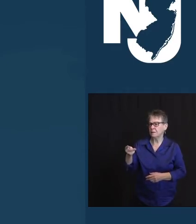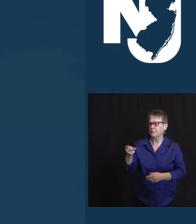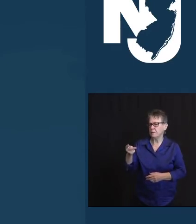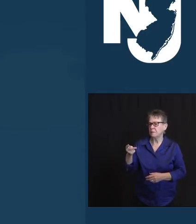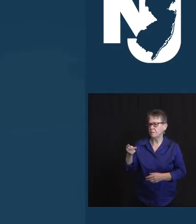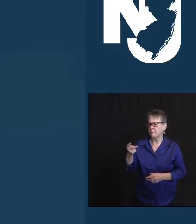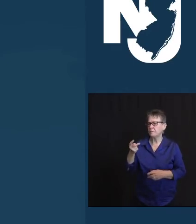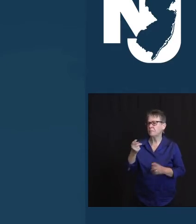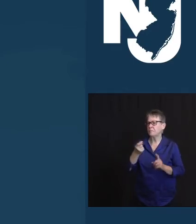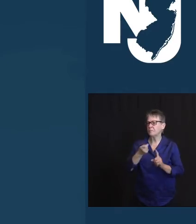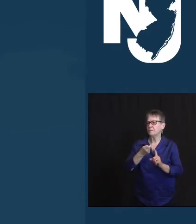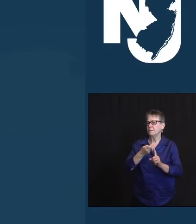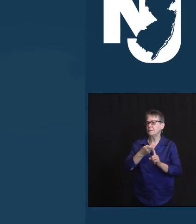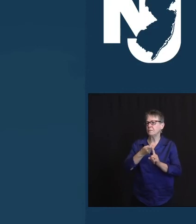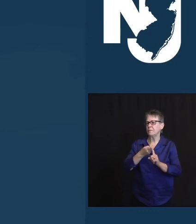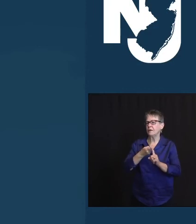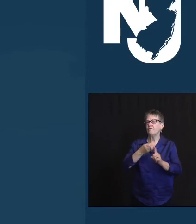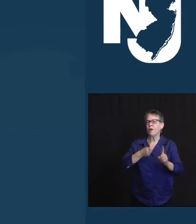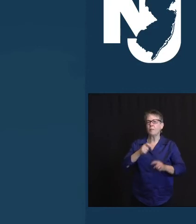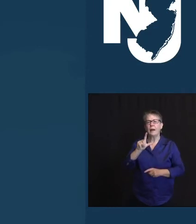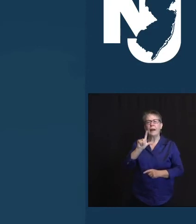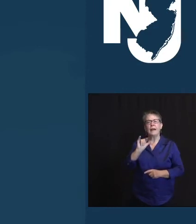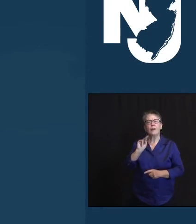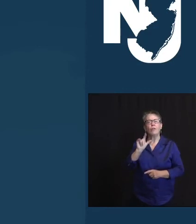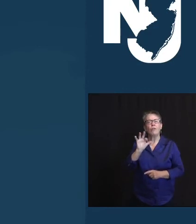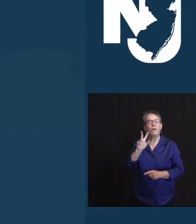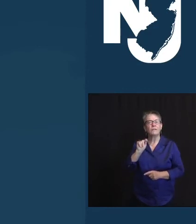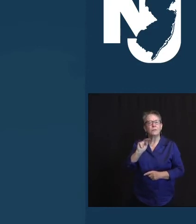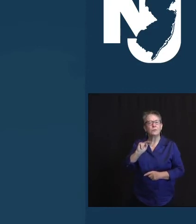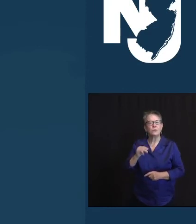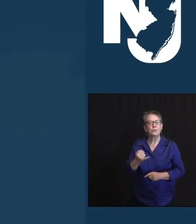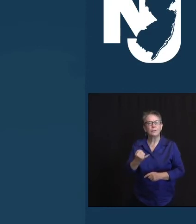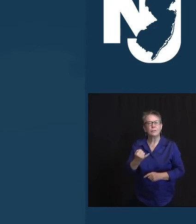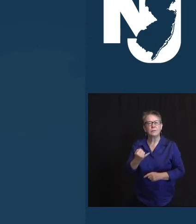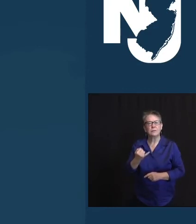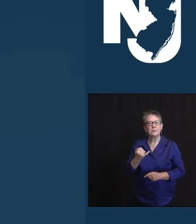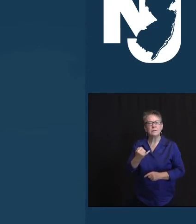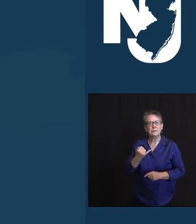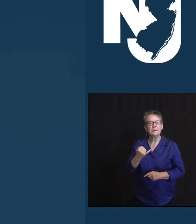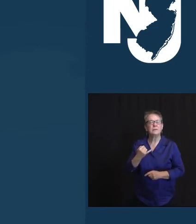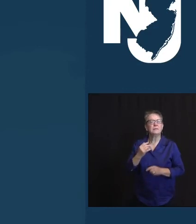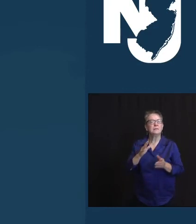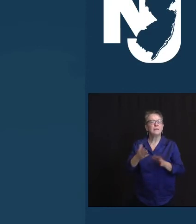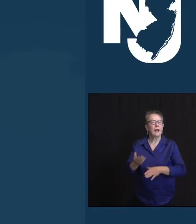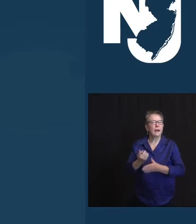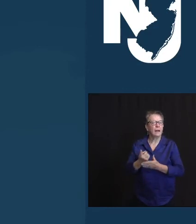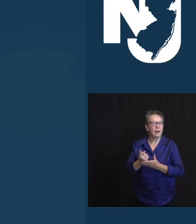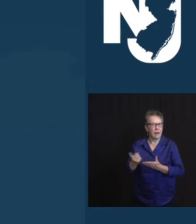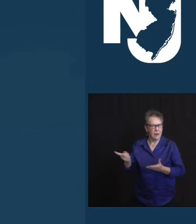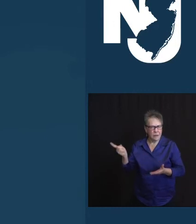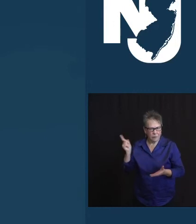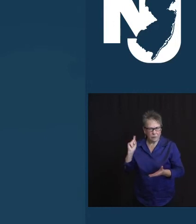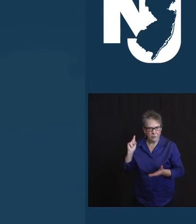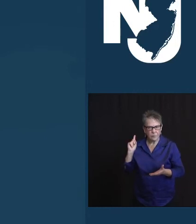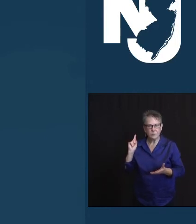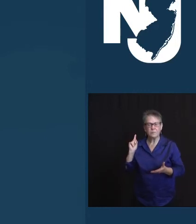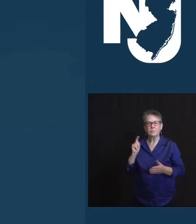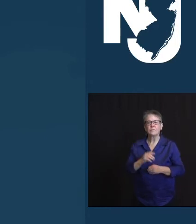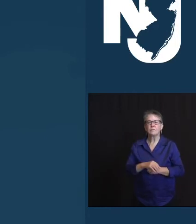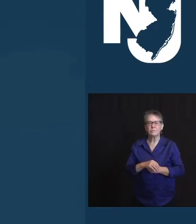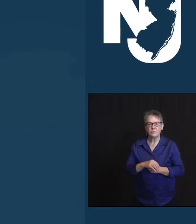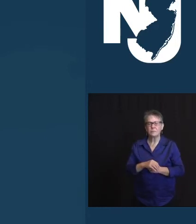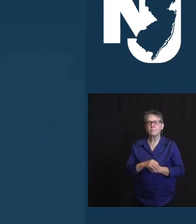Lincroft. Rick passed away 1 week ago yesterday. For 38 years, Rick was an editorial entertainment editor at